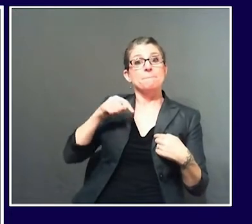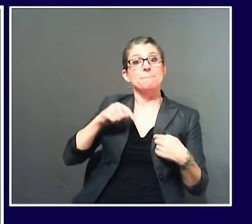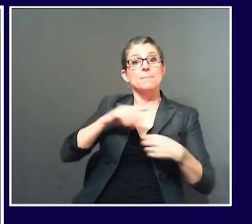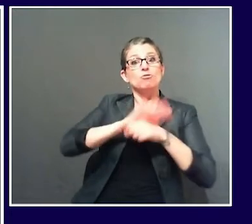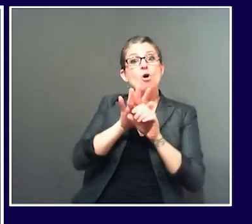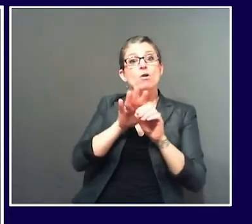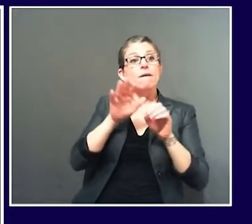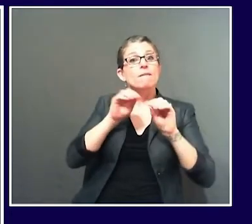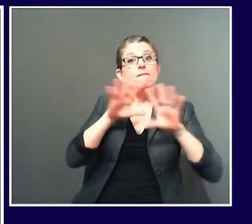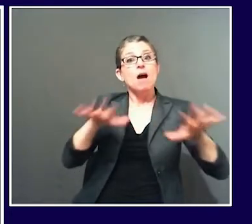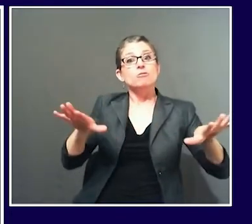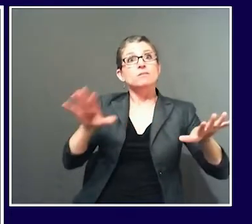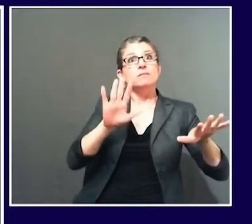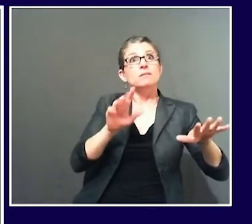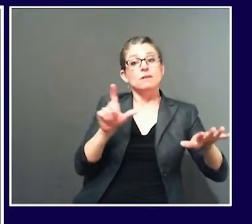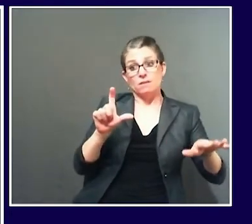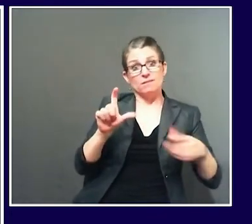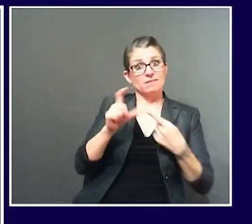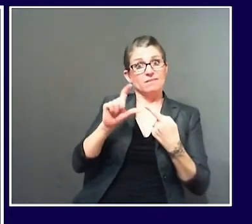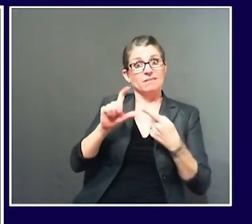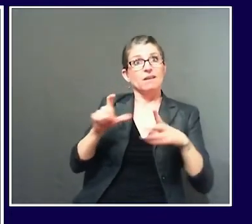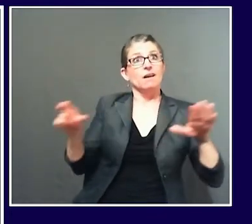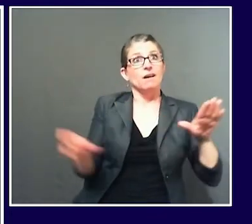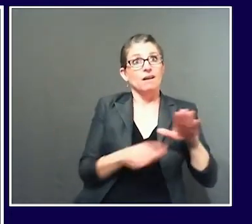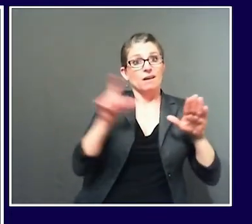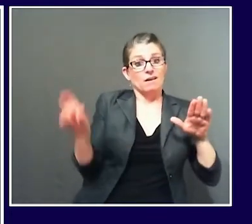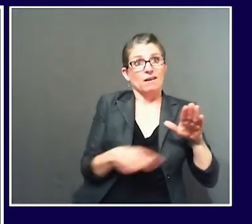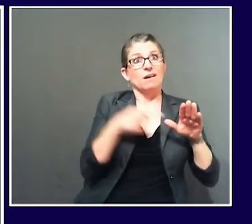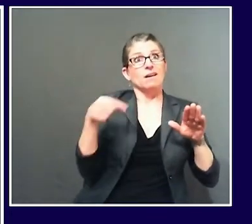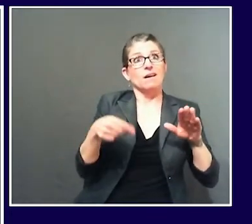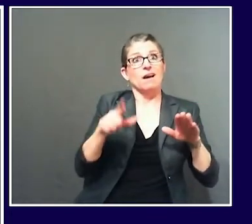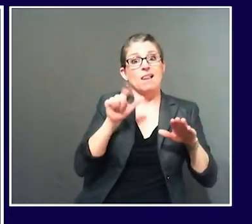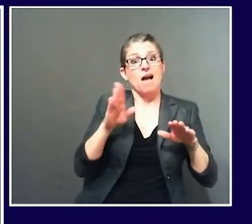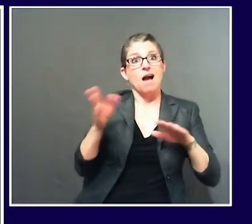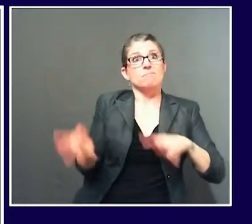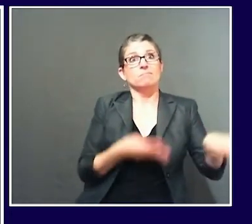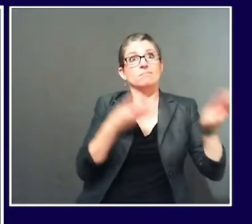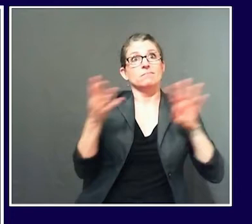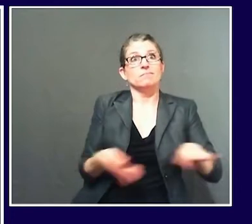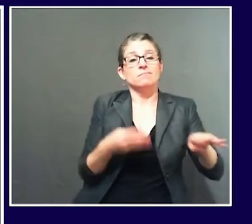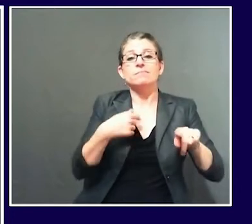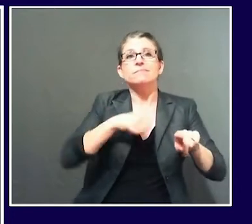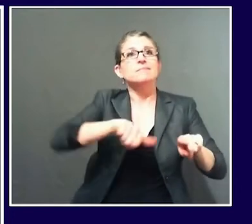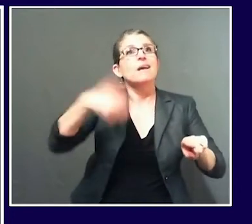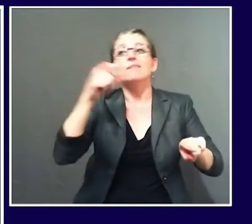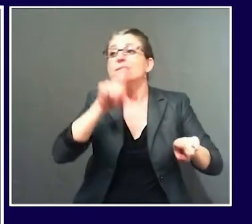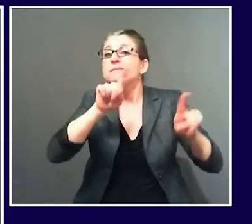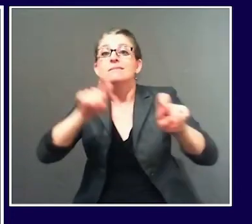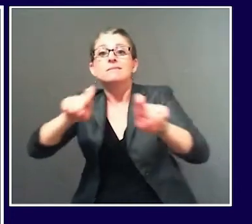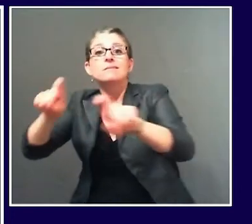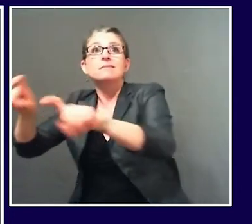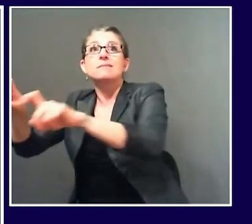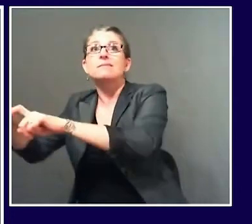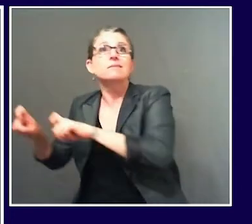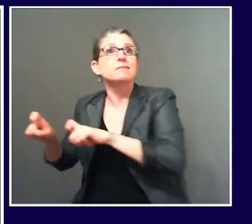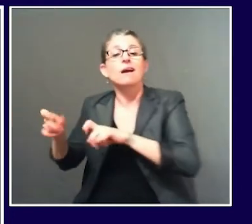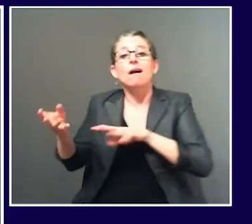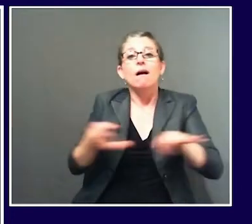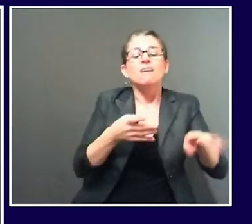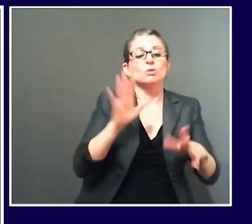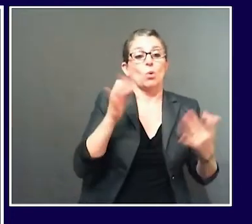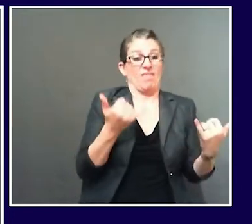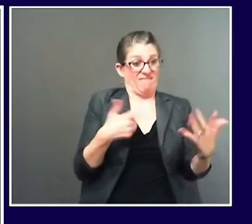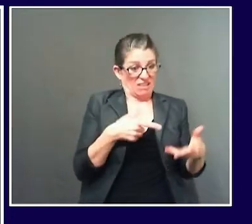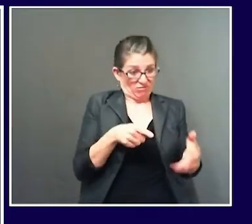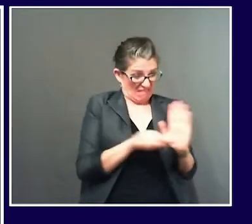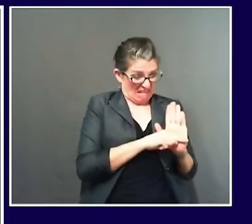other tests on them for other potential viruses and bacteria, certainly with the consent of all the patients. So we're looking to see what,